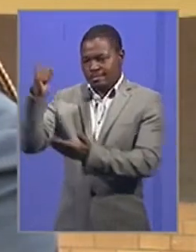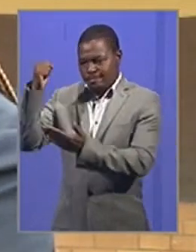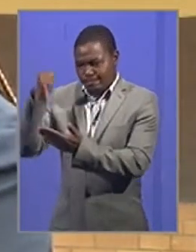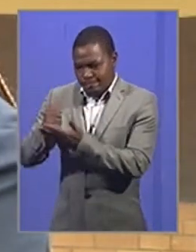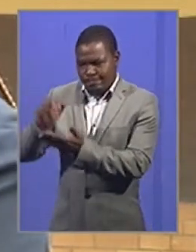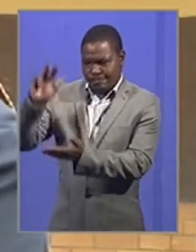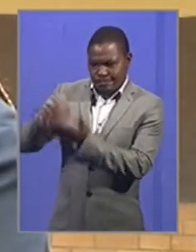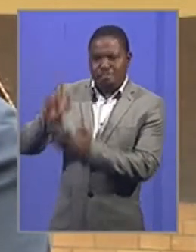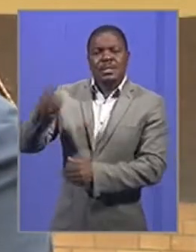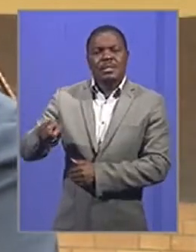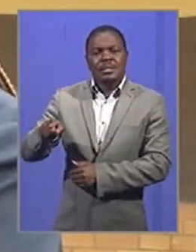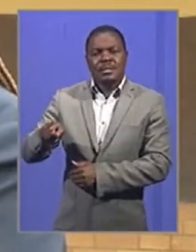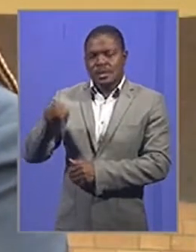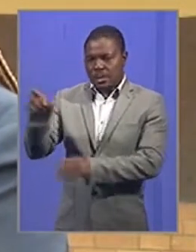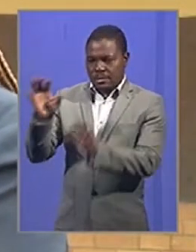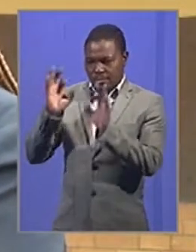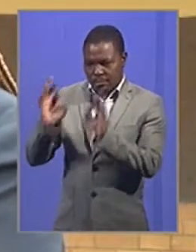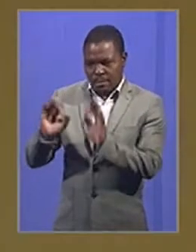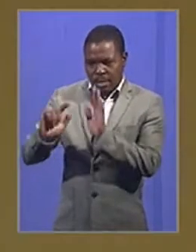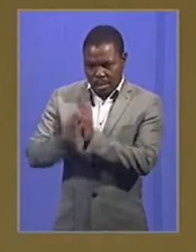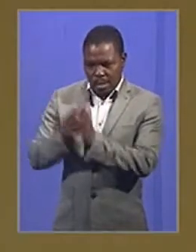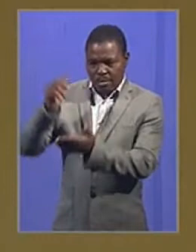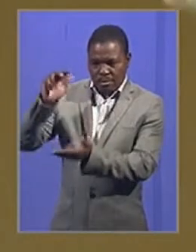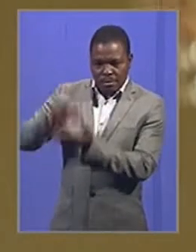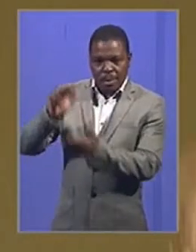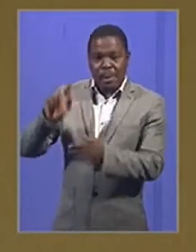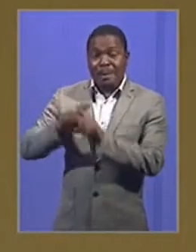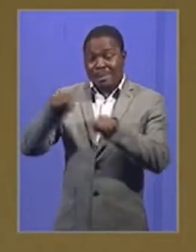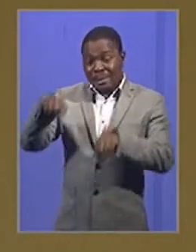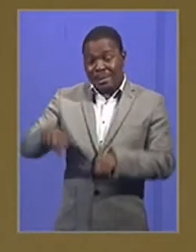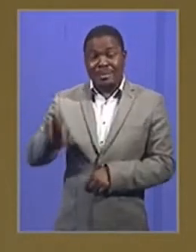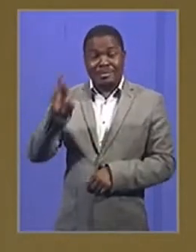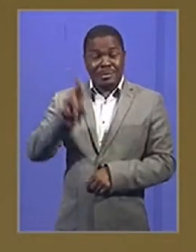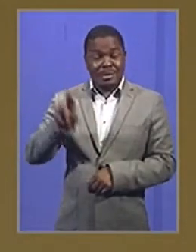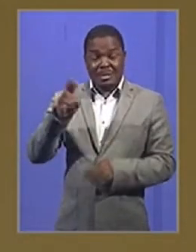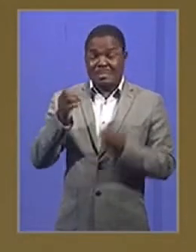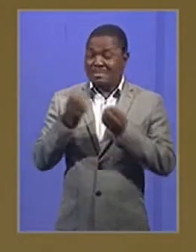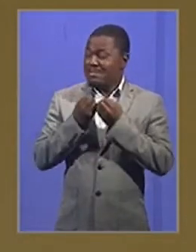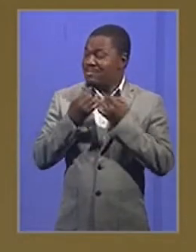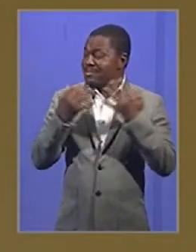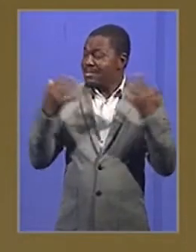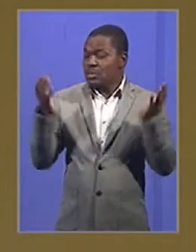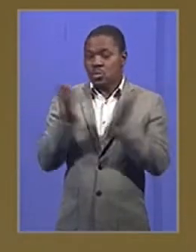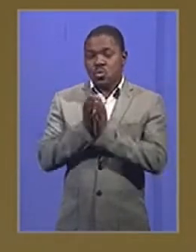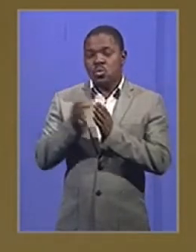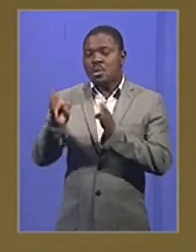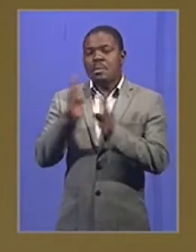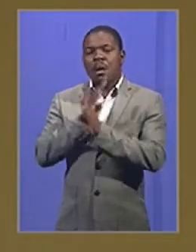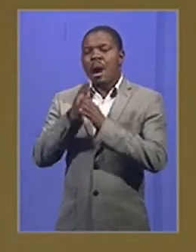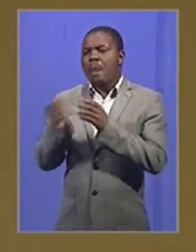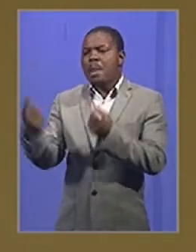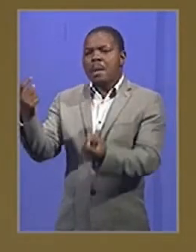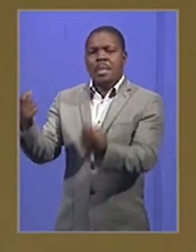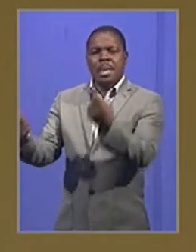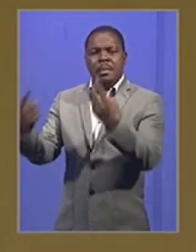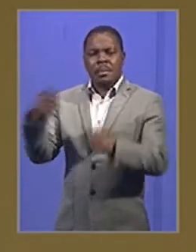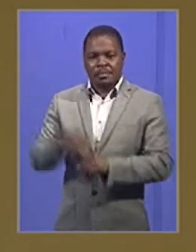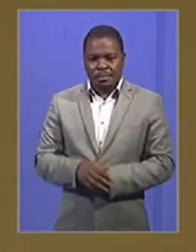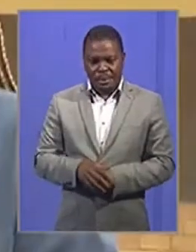out